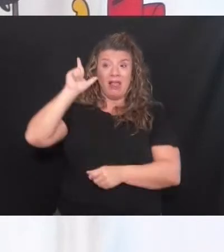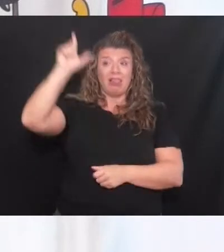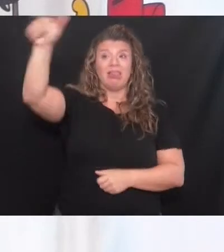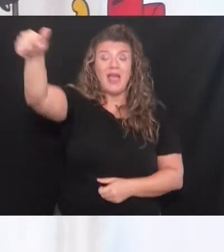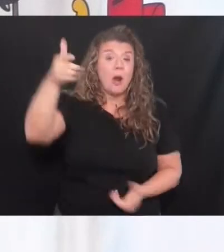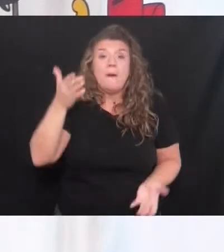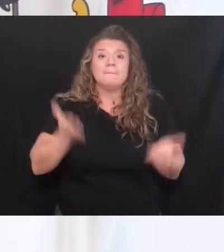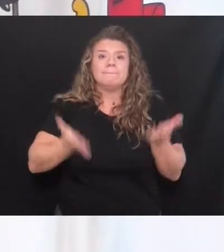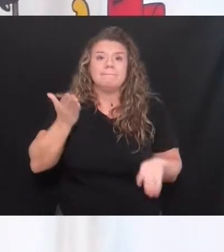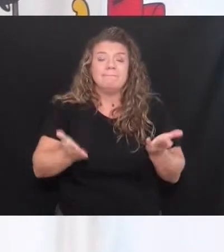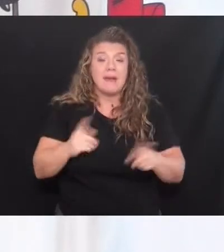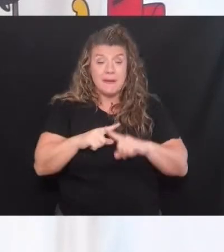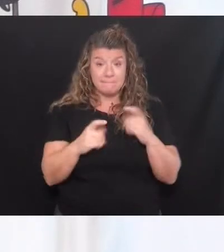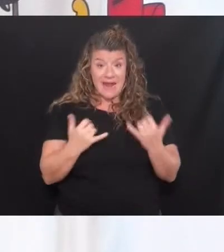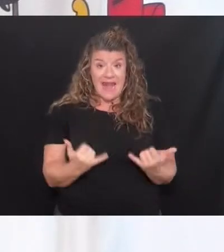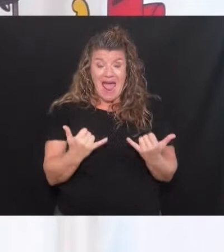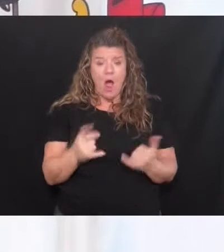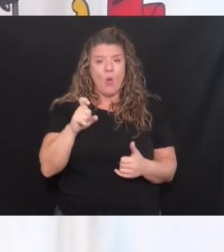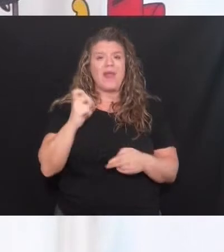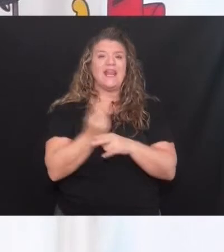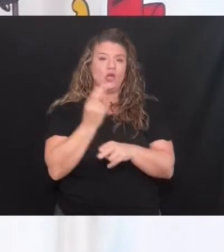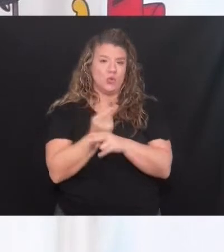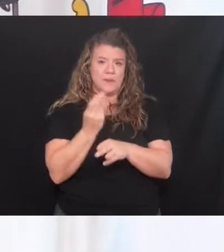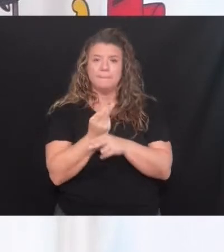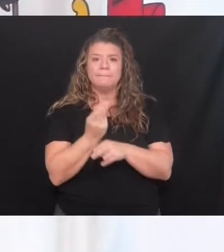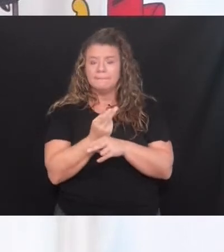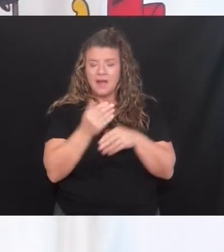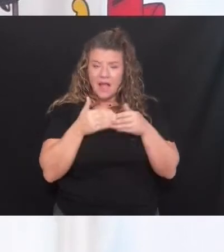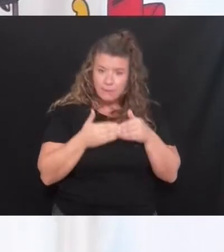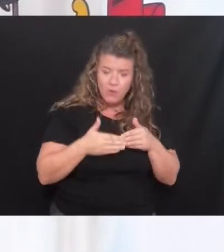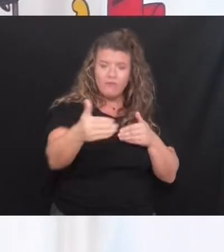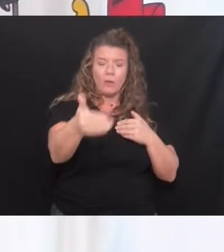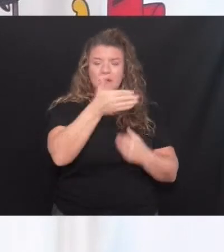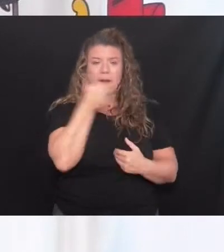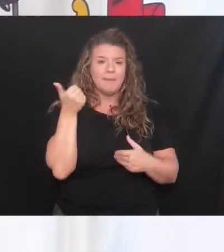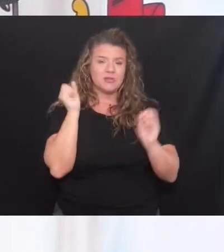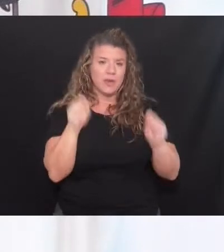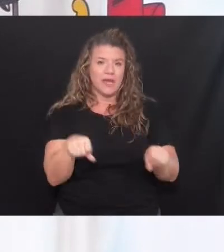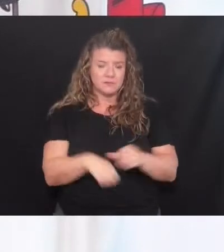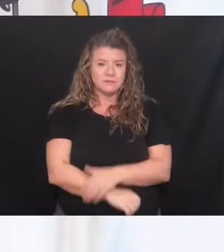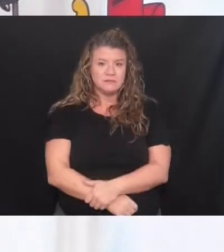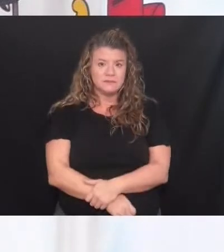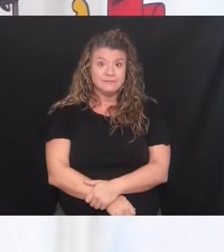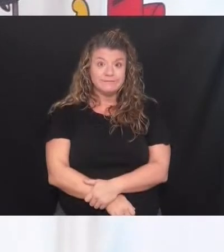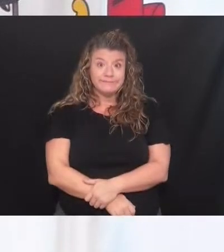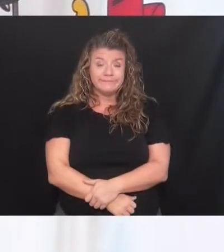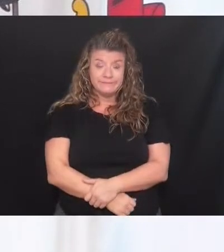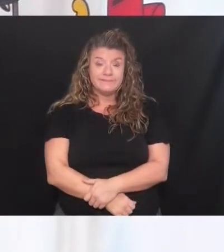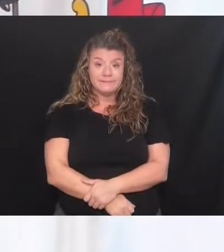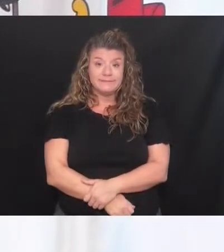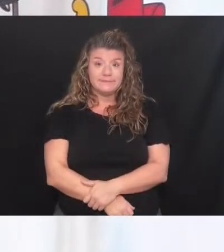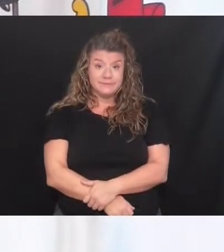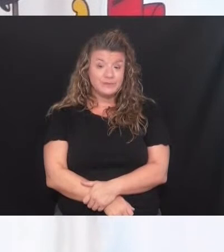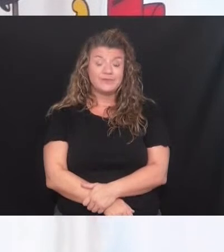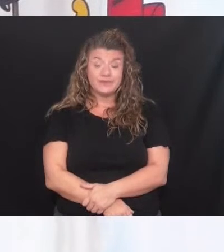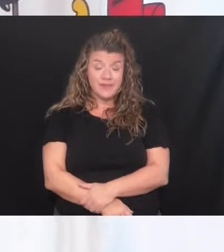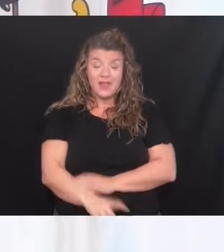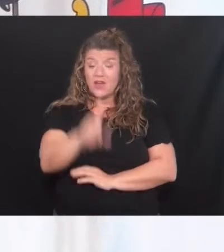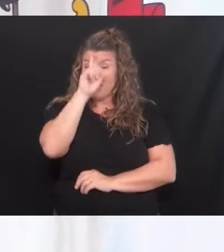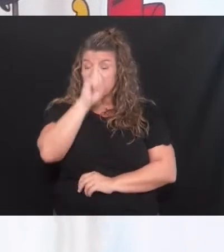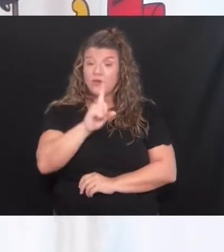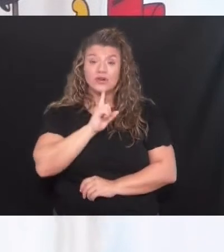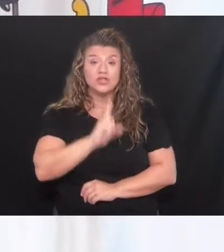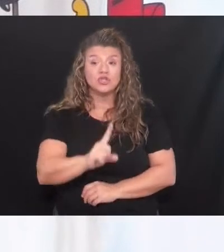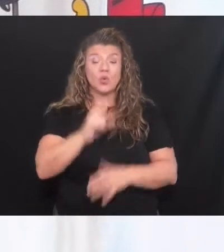to embrace our renewables and go forward as best we possibly can. But today, absolutely,